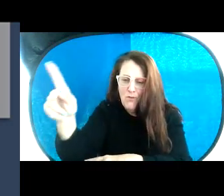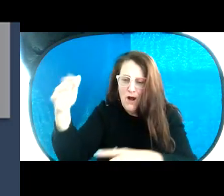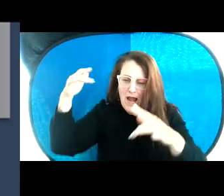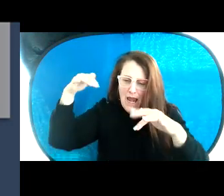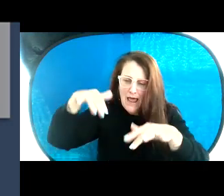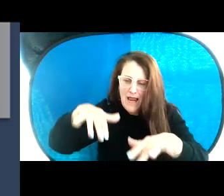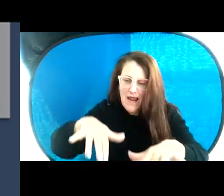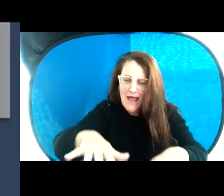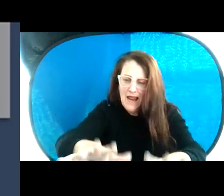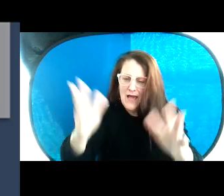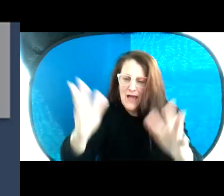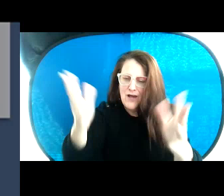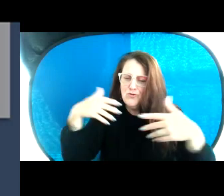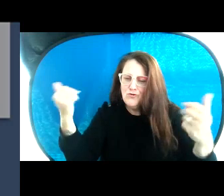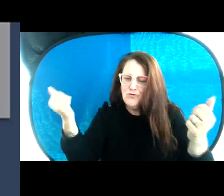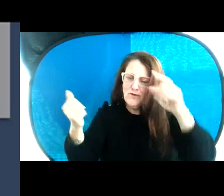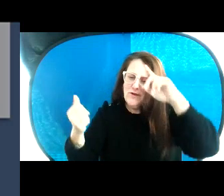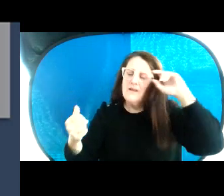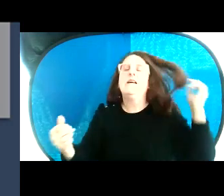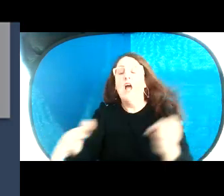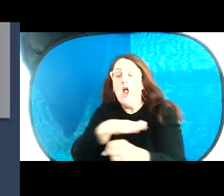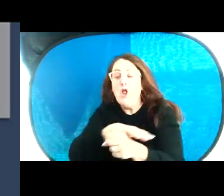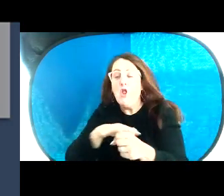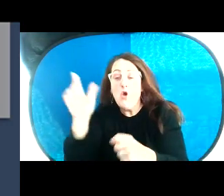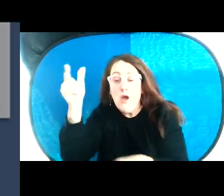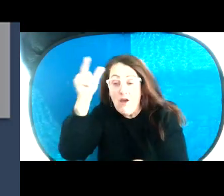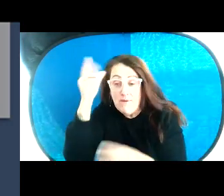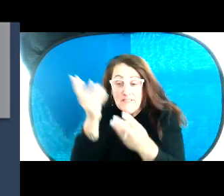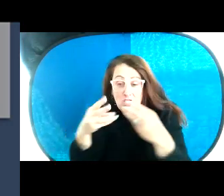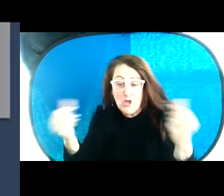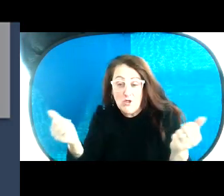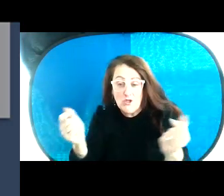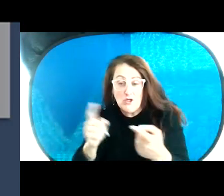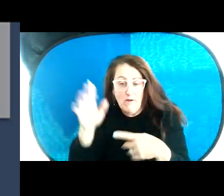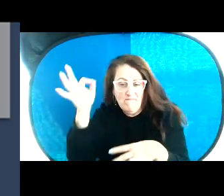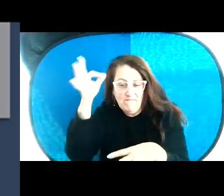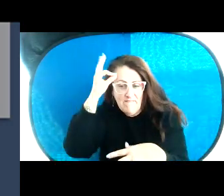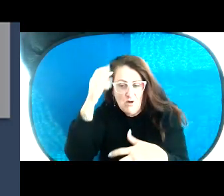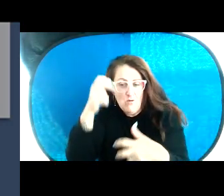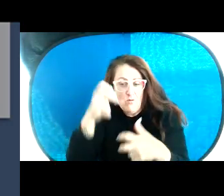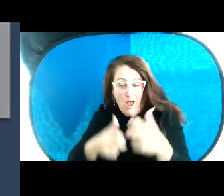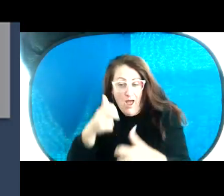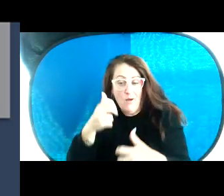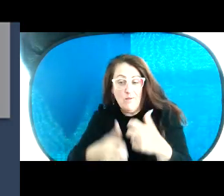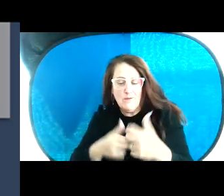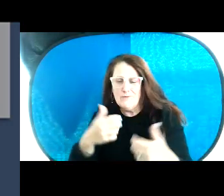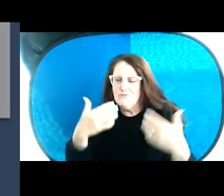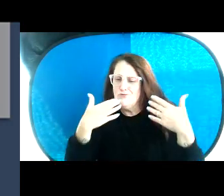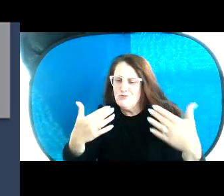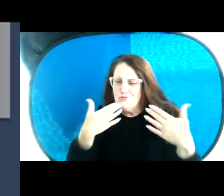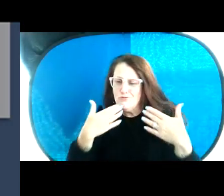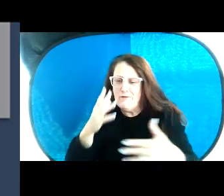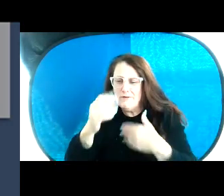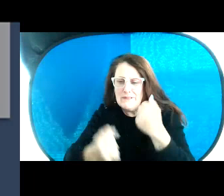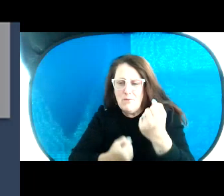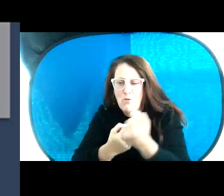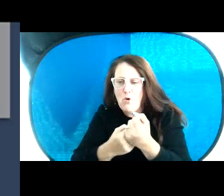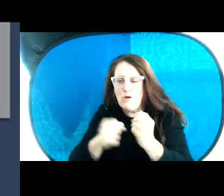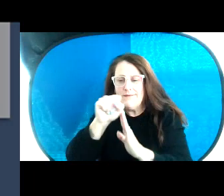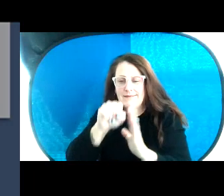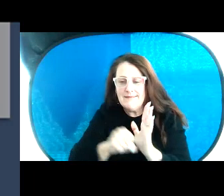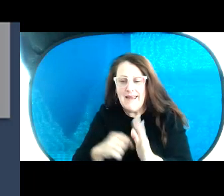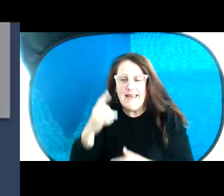say is it's a local government solution to really a federal problem, and as we are very grateful for the support that we get from the state of California,